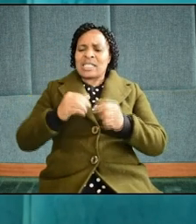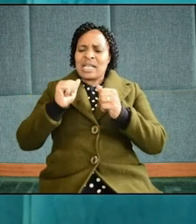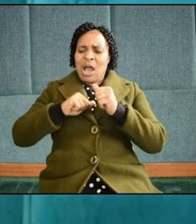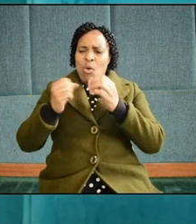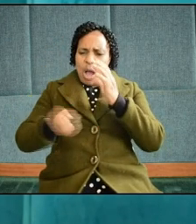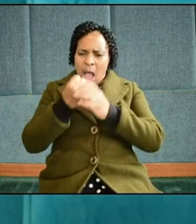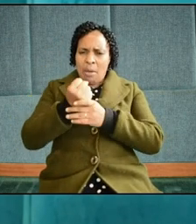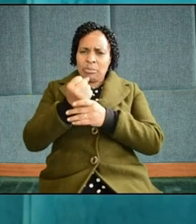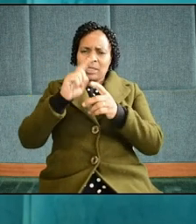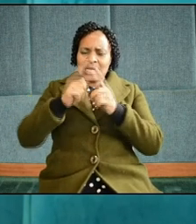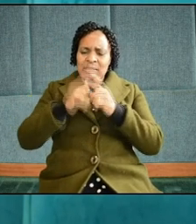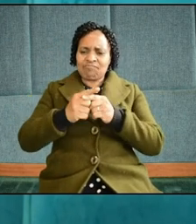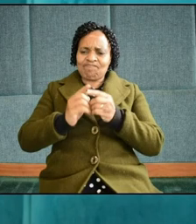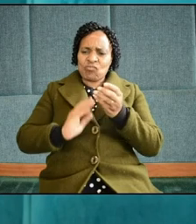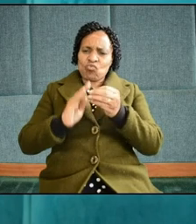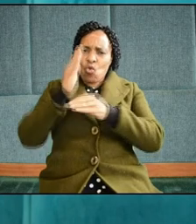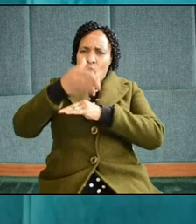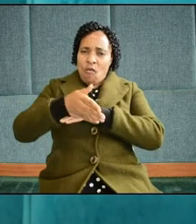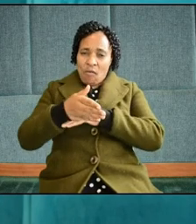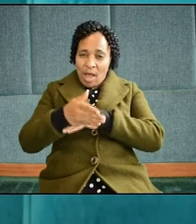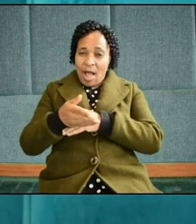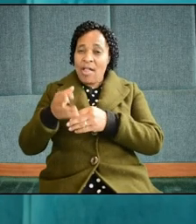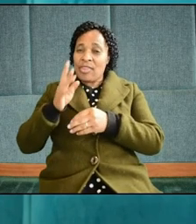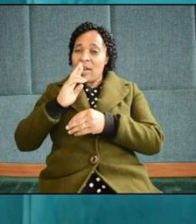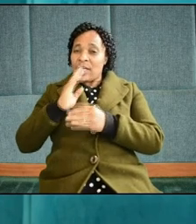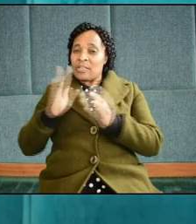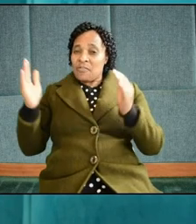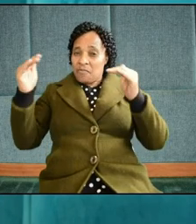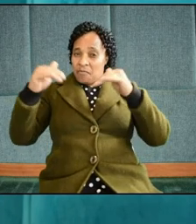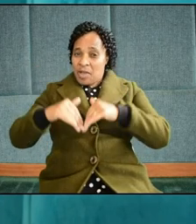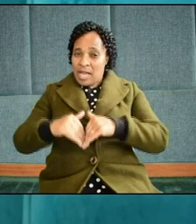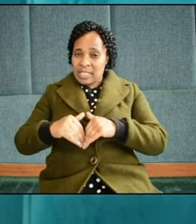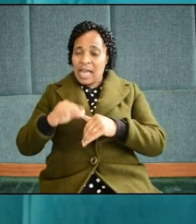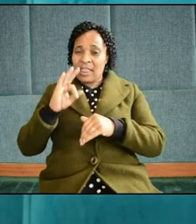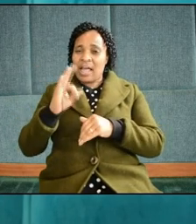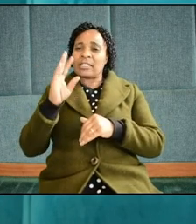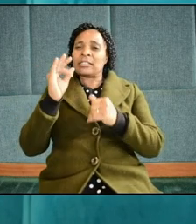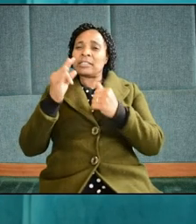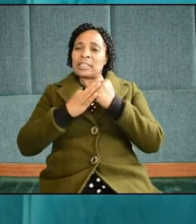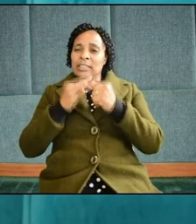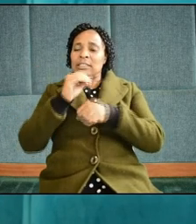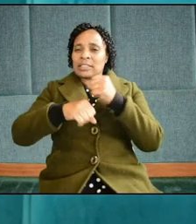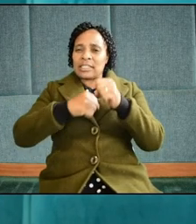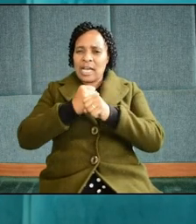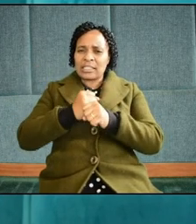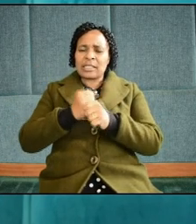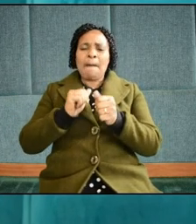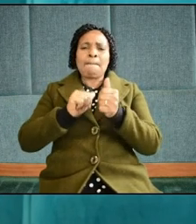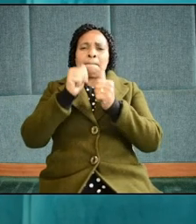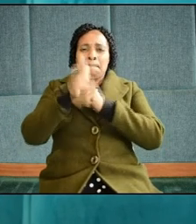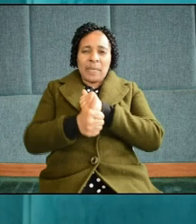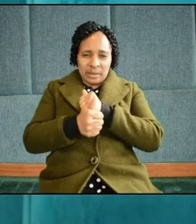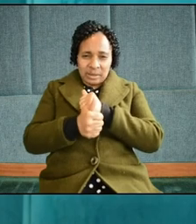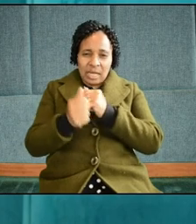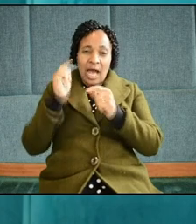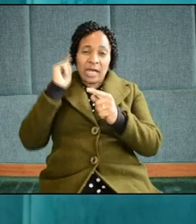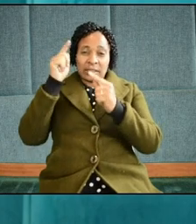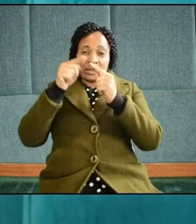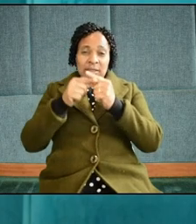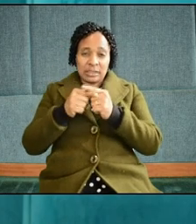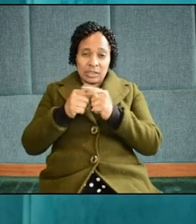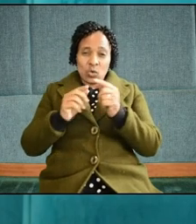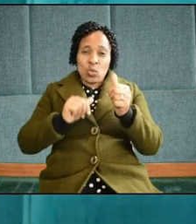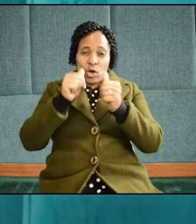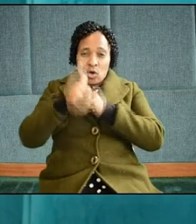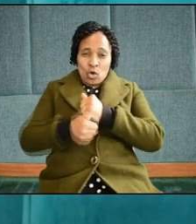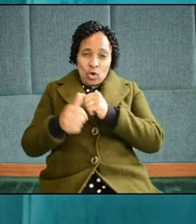Zered Valley. So we crossed the valley. 38 years had passed from the time we left Kadesh Barnea until we crossed